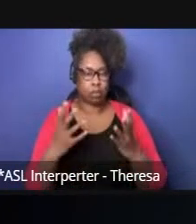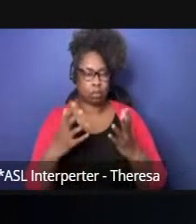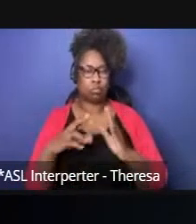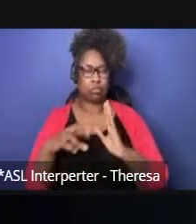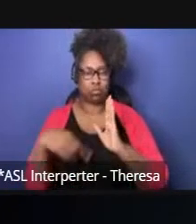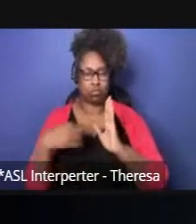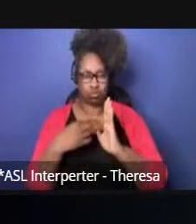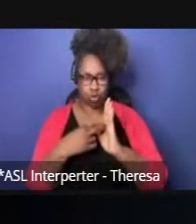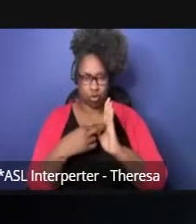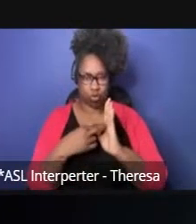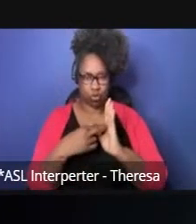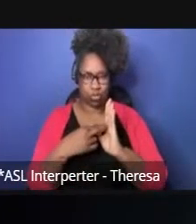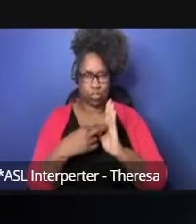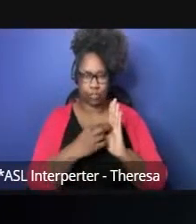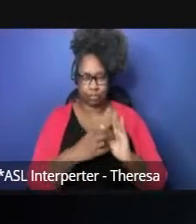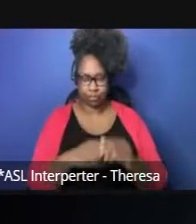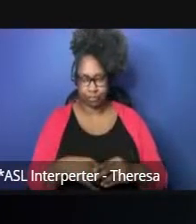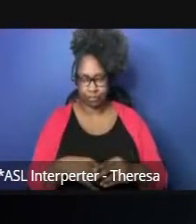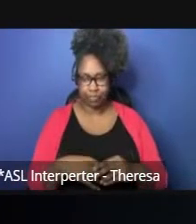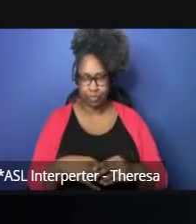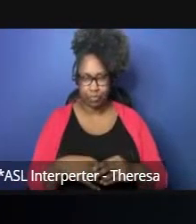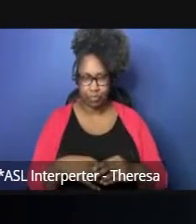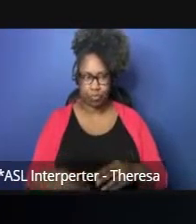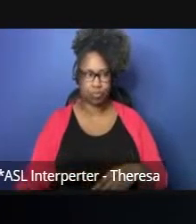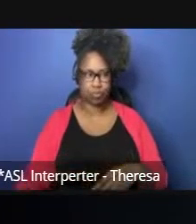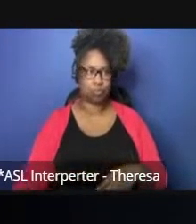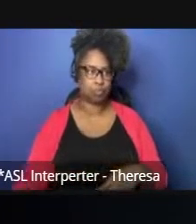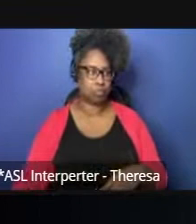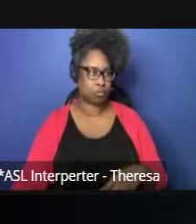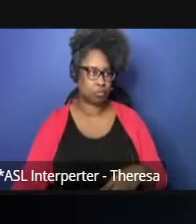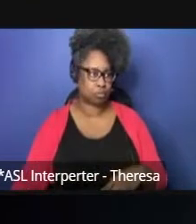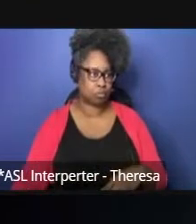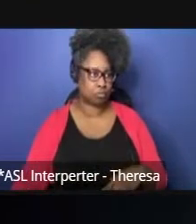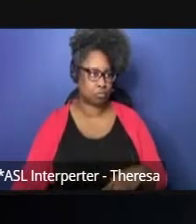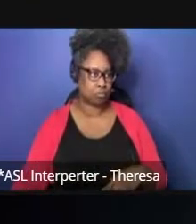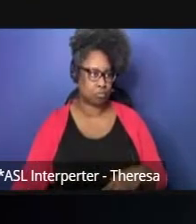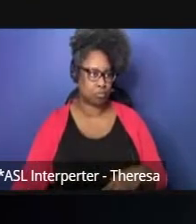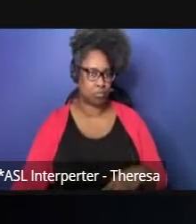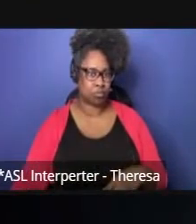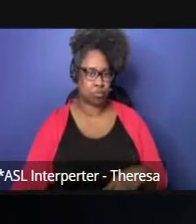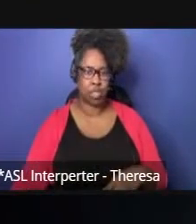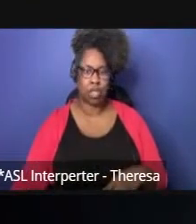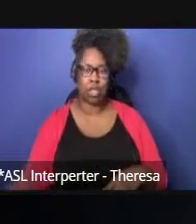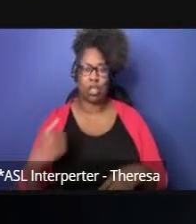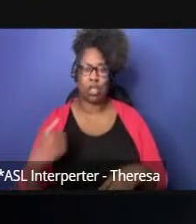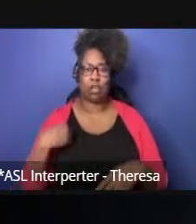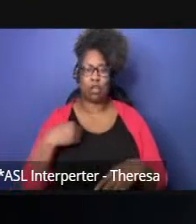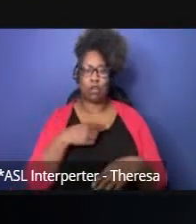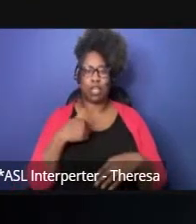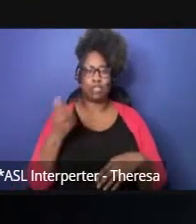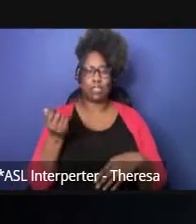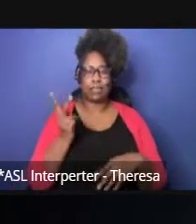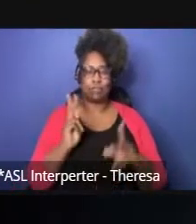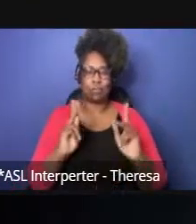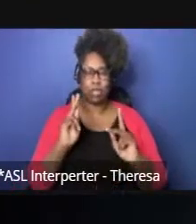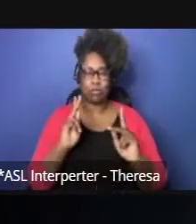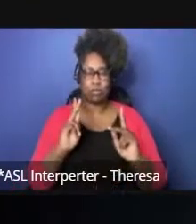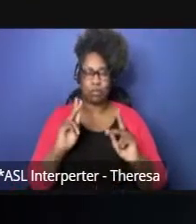community. We have several what we call first-timers on our